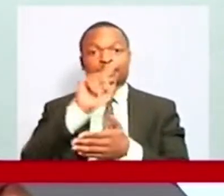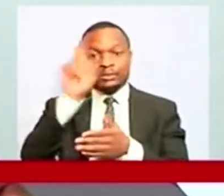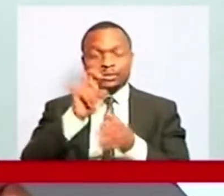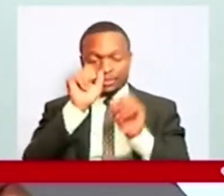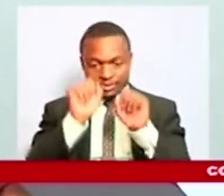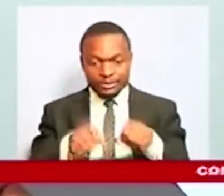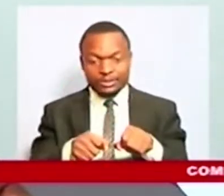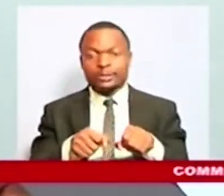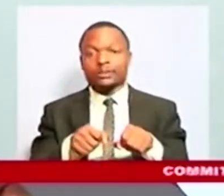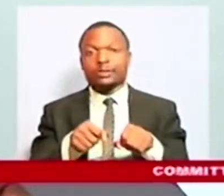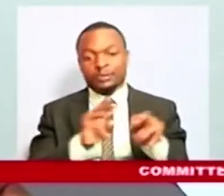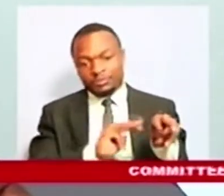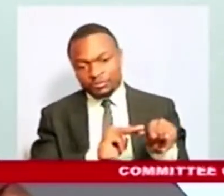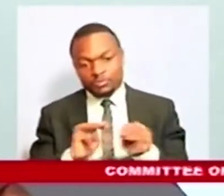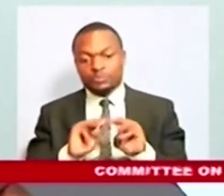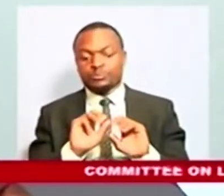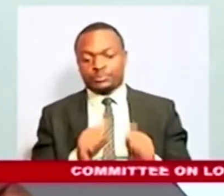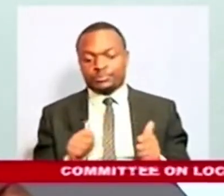systematic.